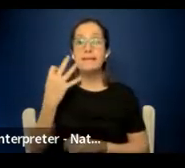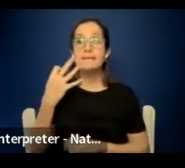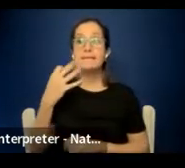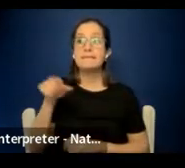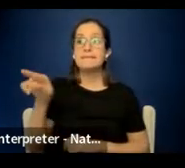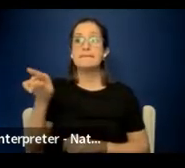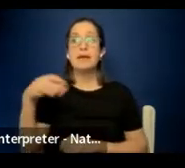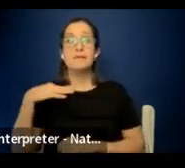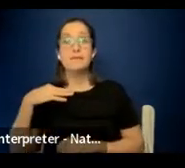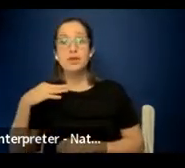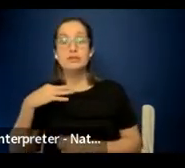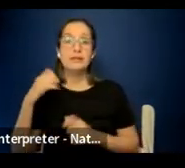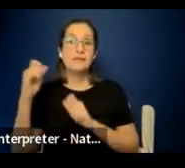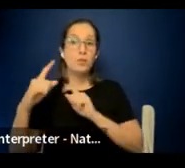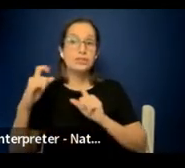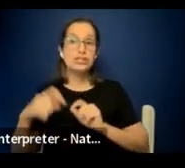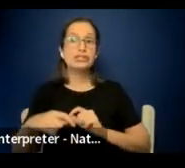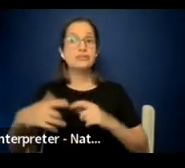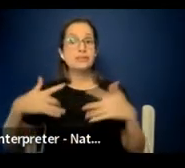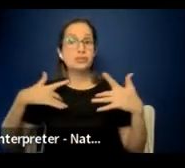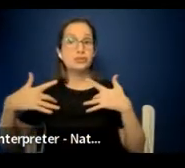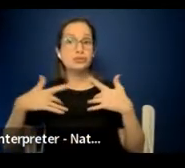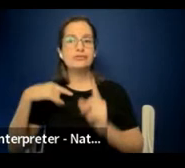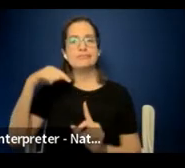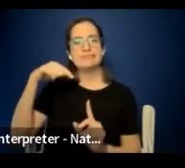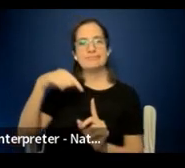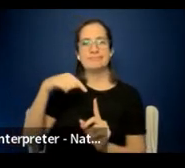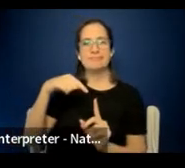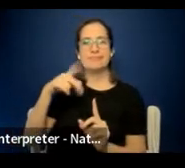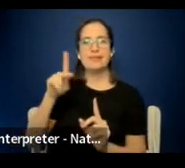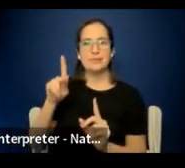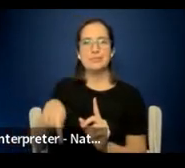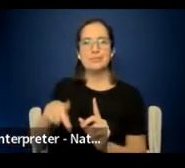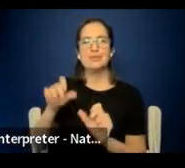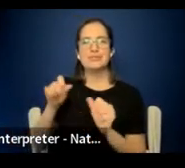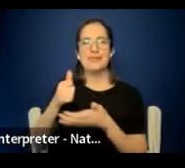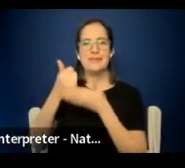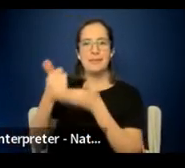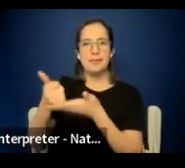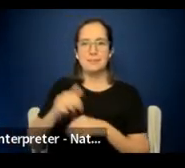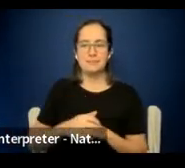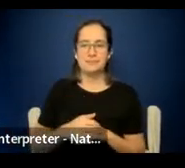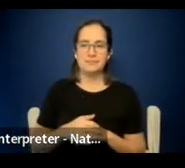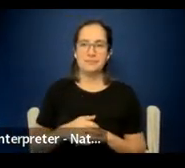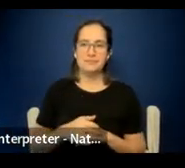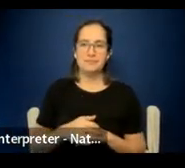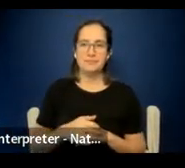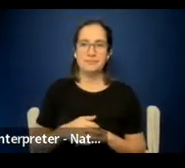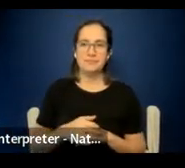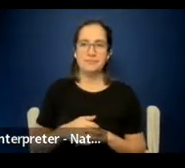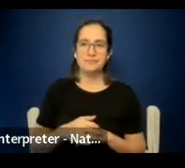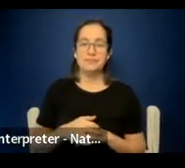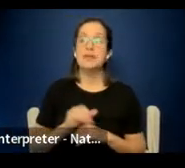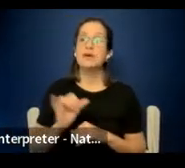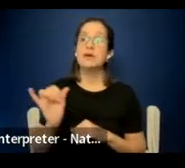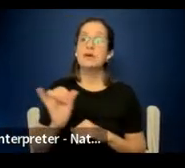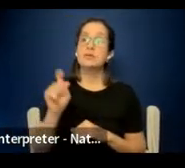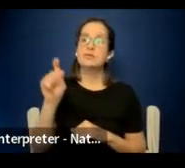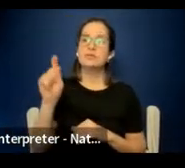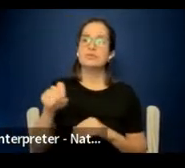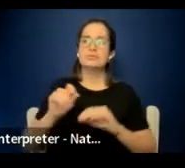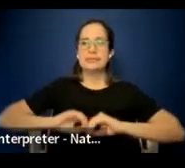concerns, all of that. You also want to set clear expectations for both the volunteer and the organization. So again, sort of